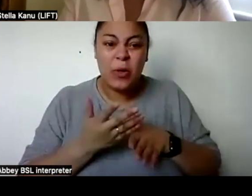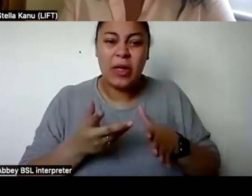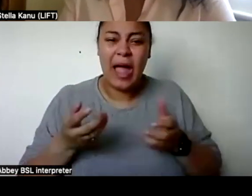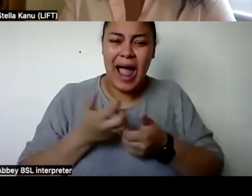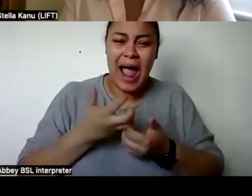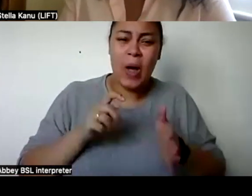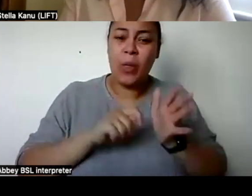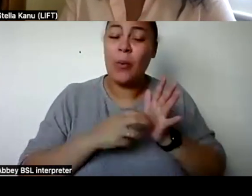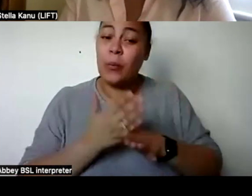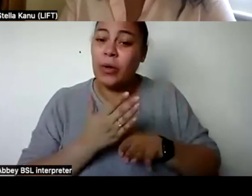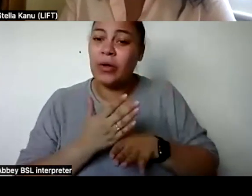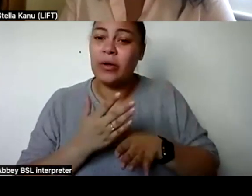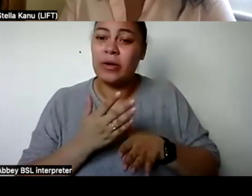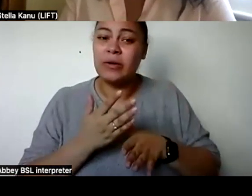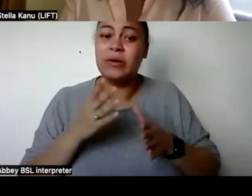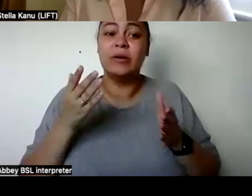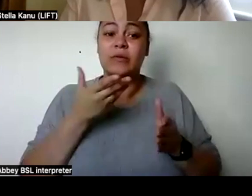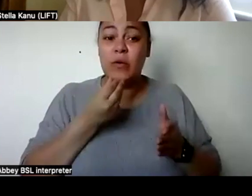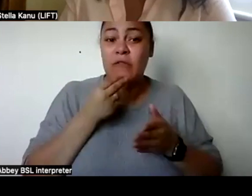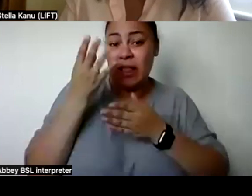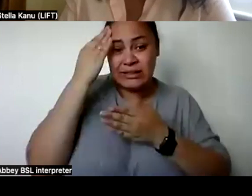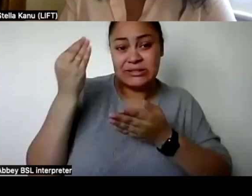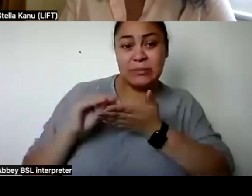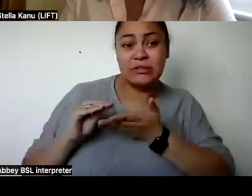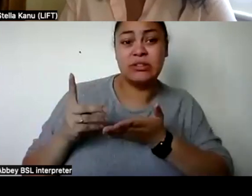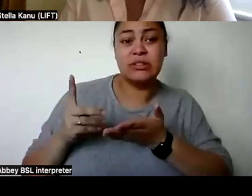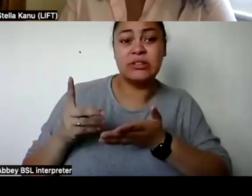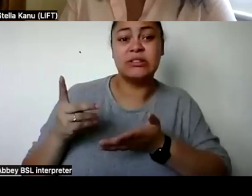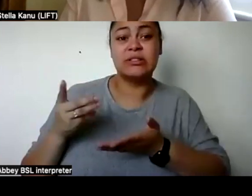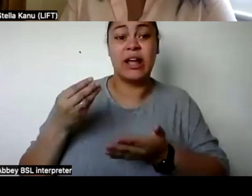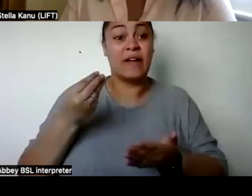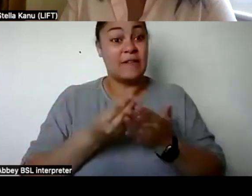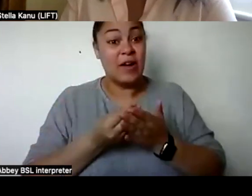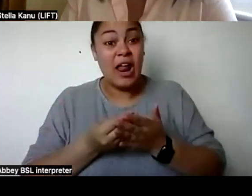works, useful experience, but also some stability and some financially.